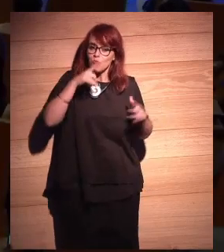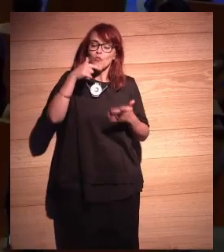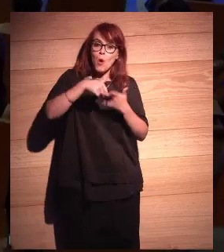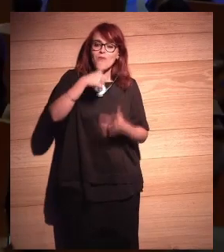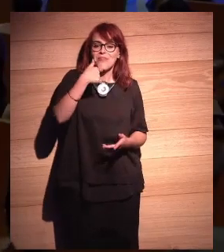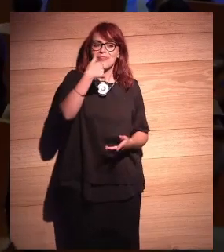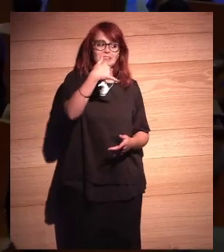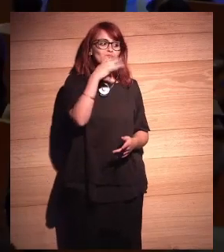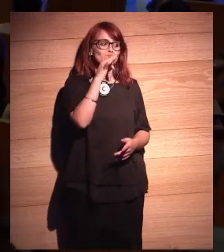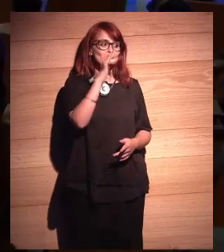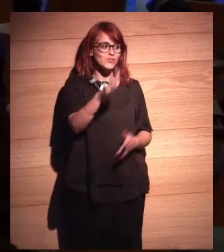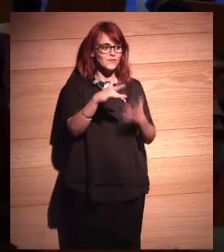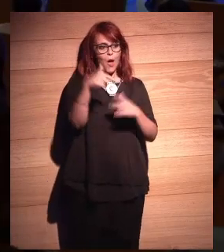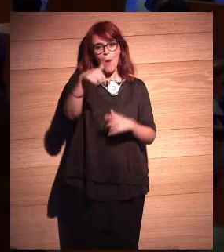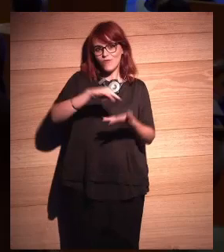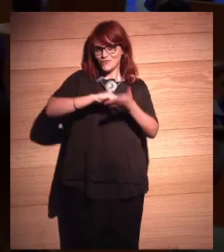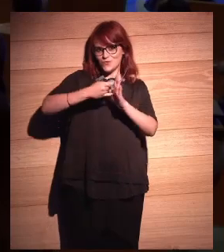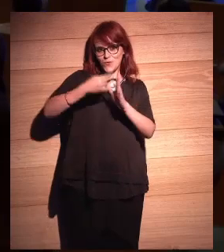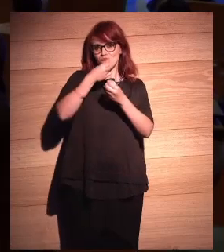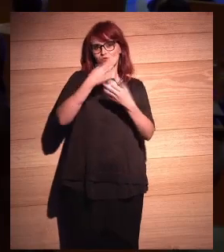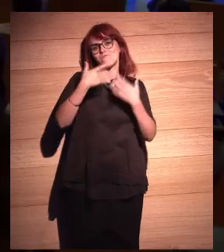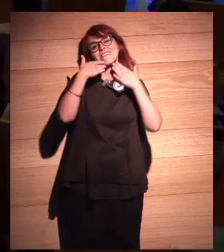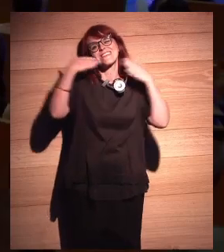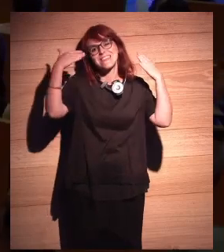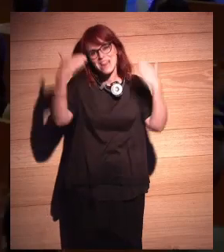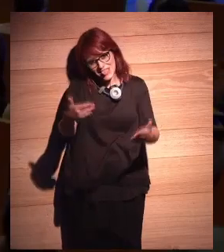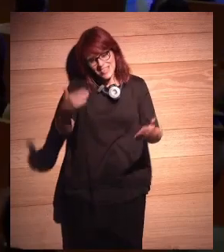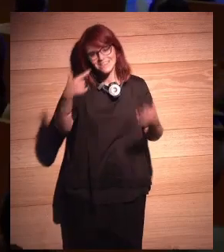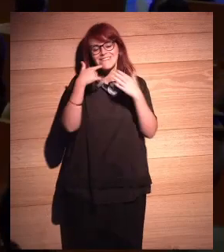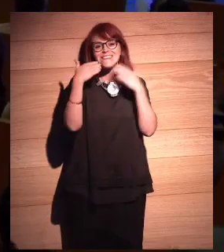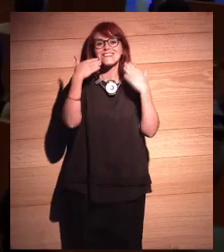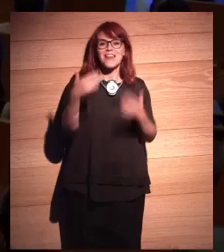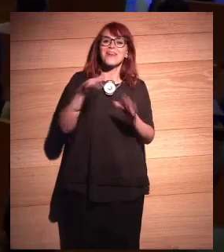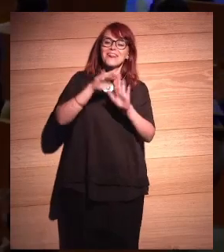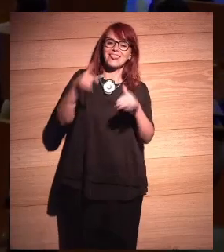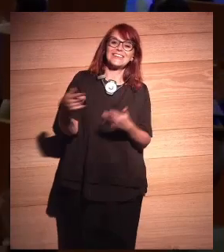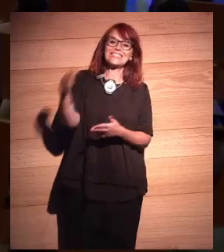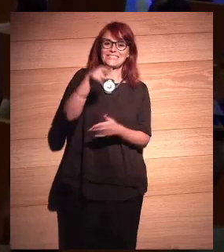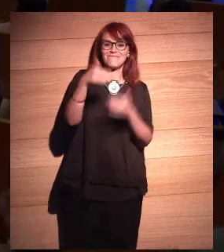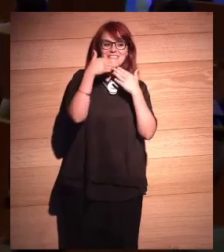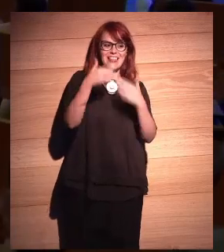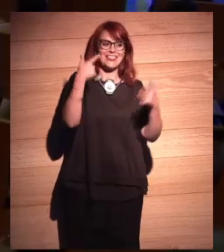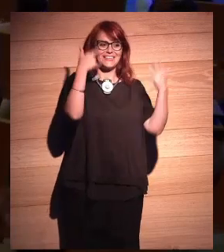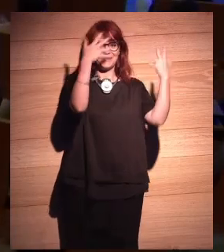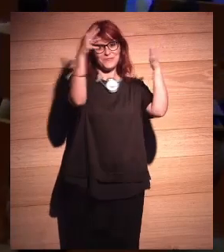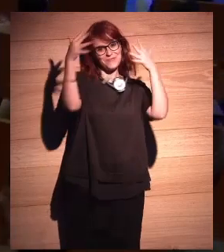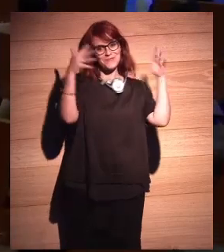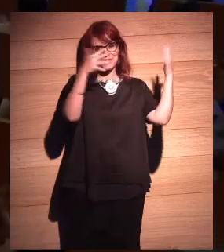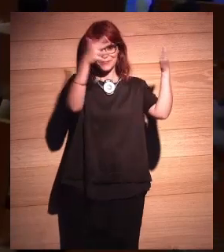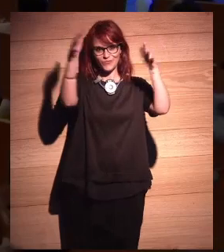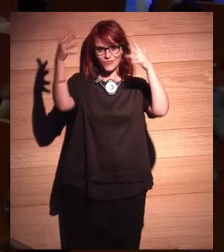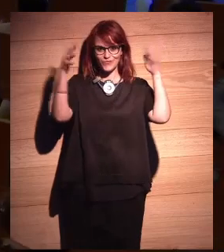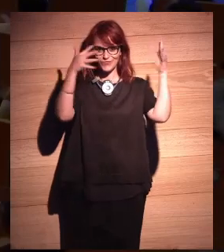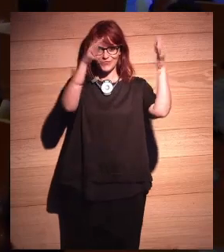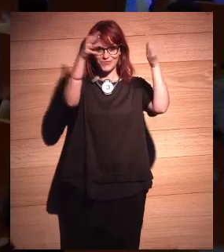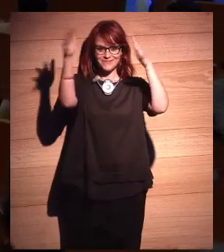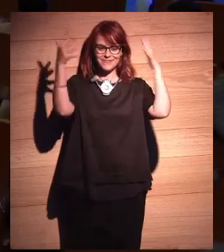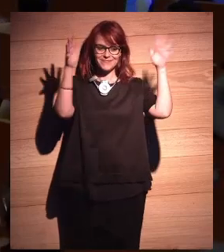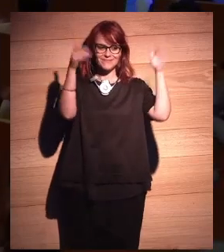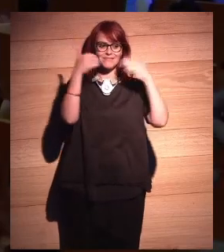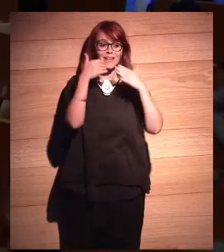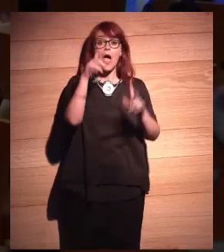all the bad time that we have given her, she has acted like a real diva. She had sorted out everything